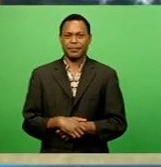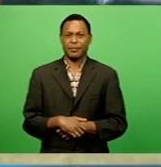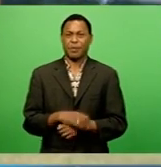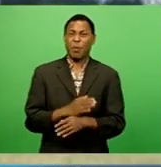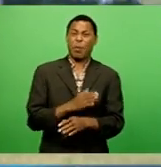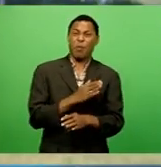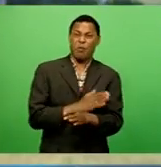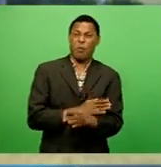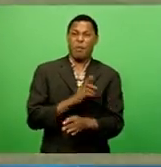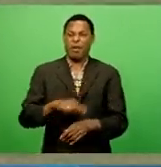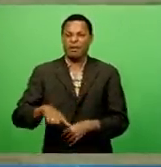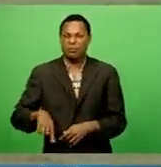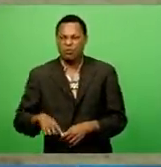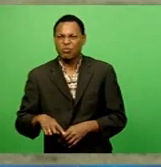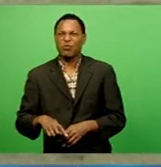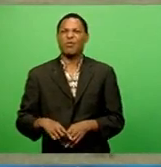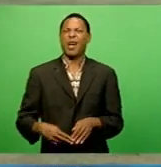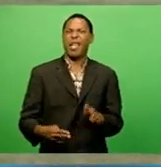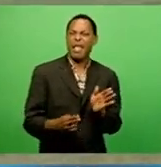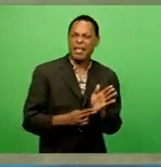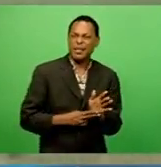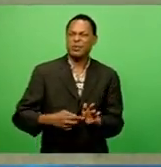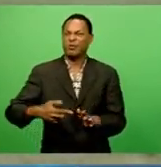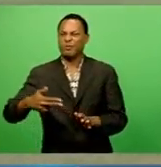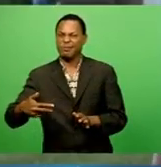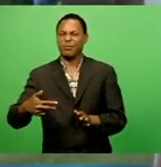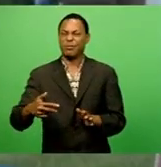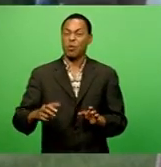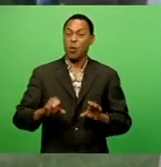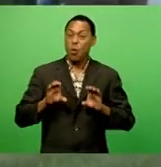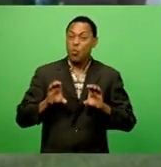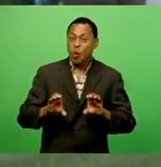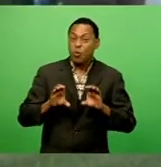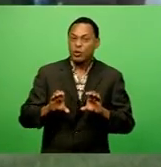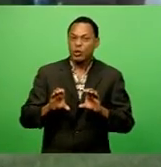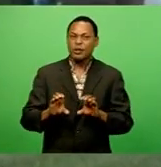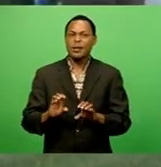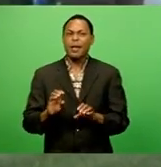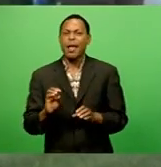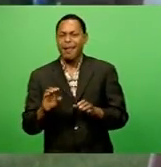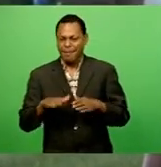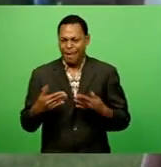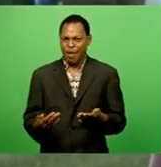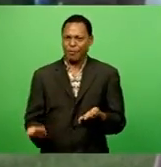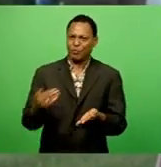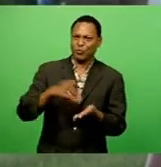still overwhelmed with the crop of players he has since joining Lautoka.